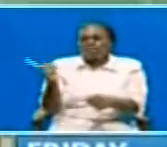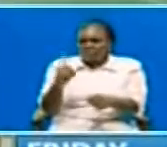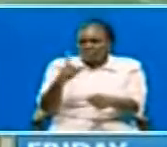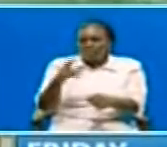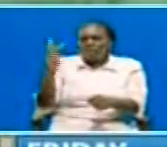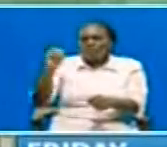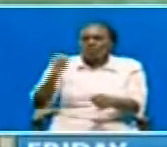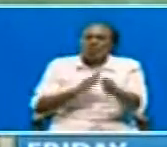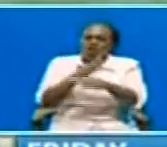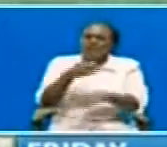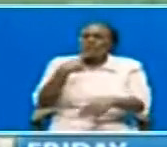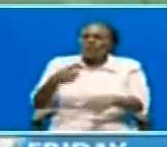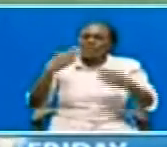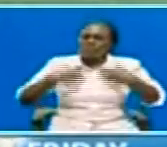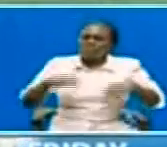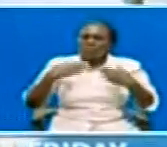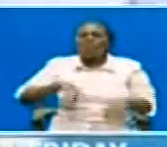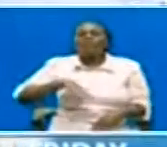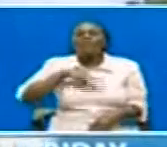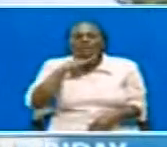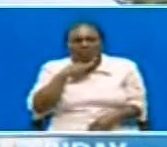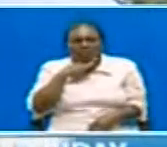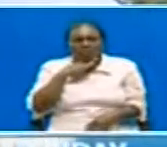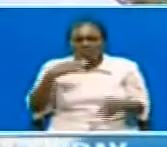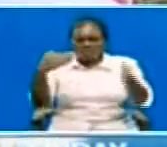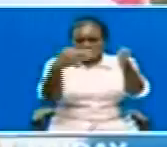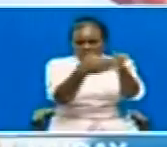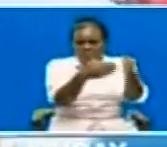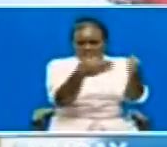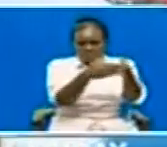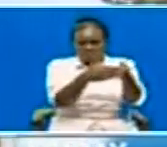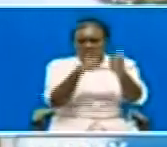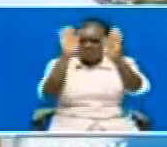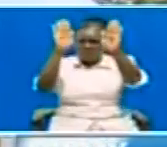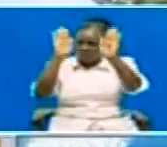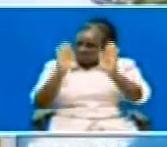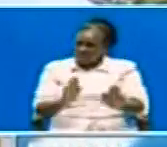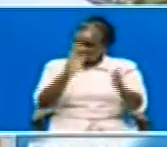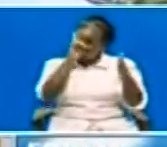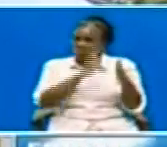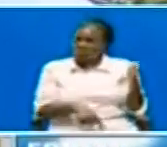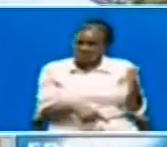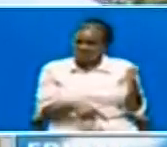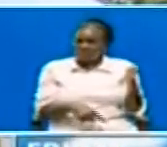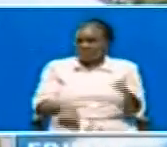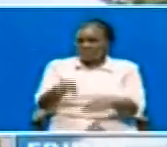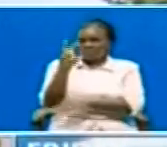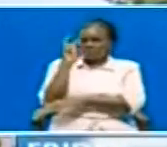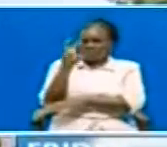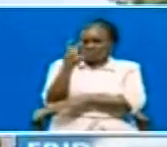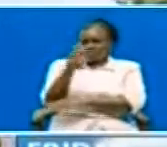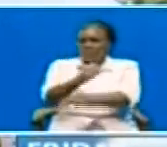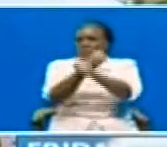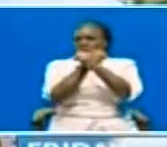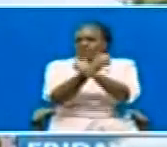attack that left over 100 people killed. Curfew huwa umuhimu wake zaidi ni kuangalia na